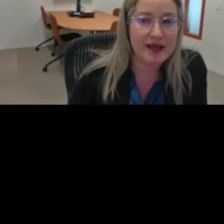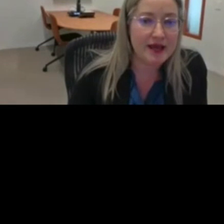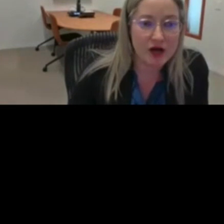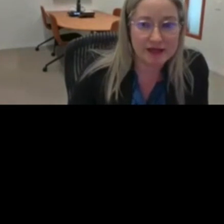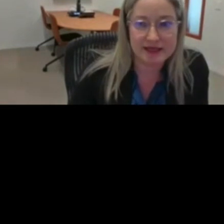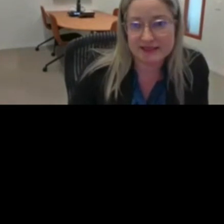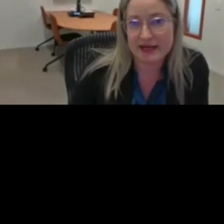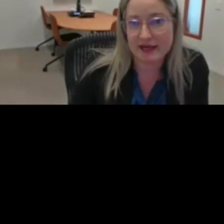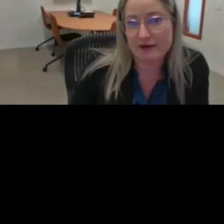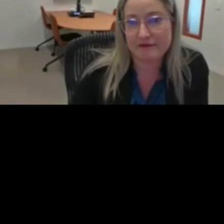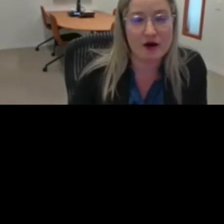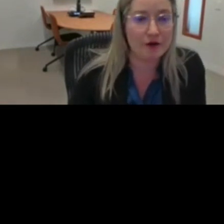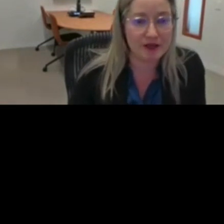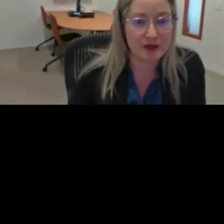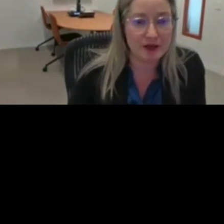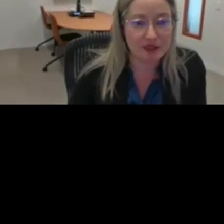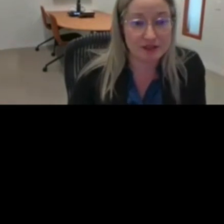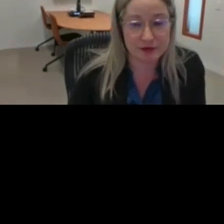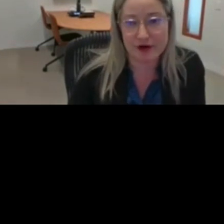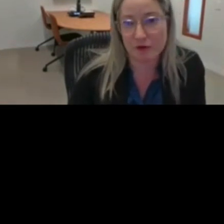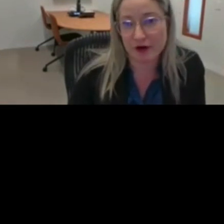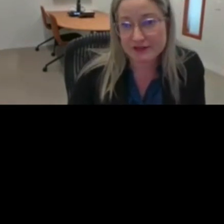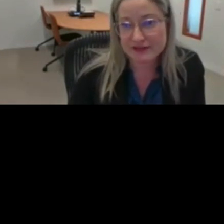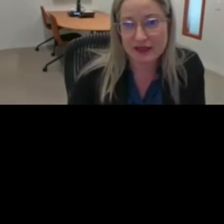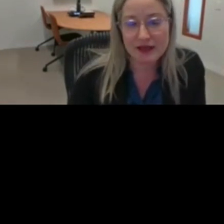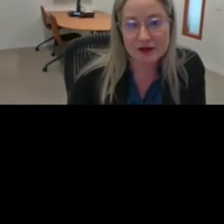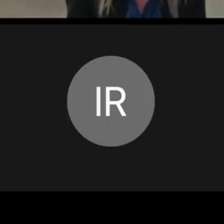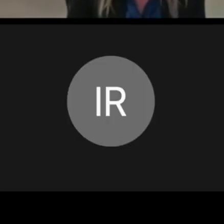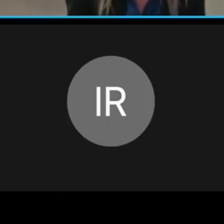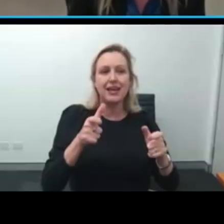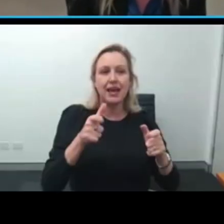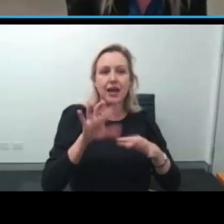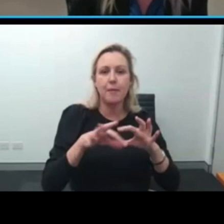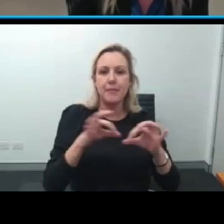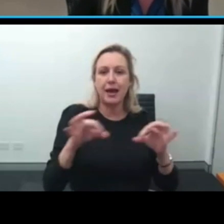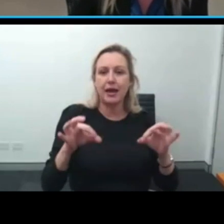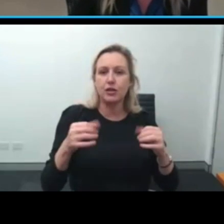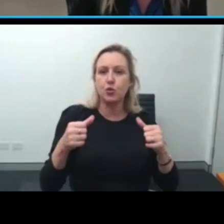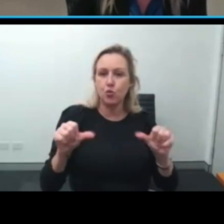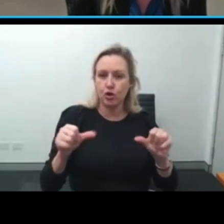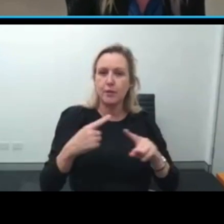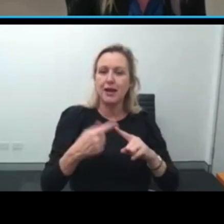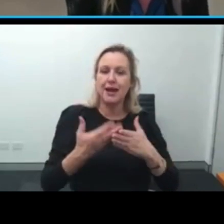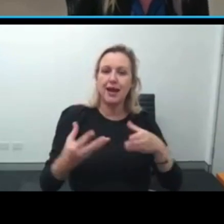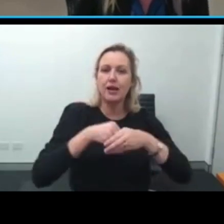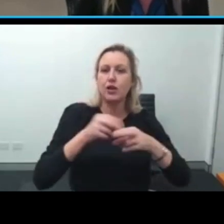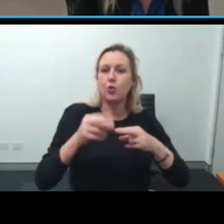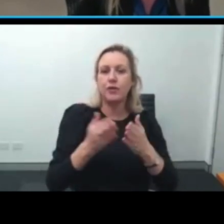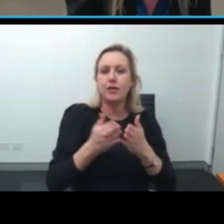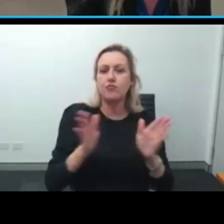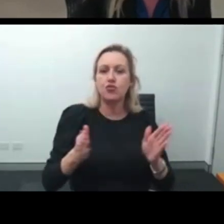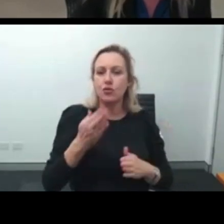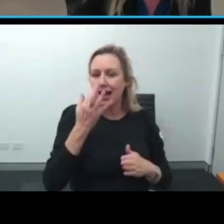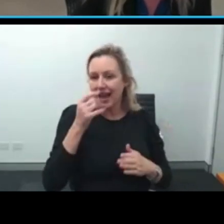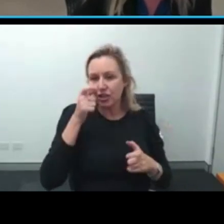community and providers' understanding of how Home Care Packages program works, and also how it fits into the broader aged care and social support